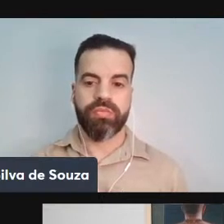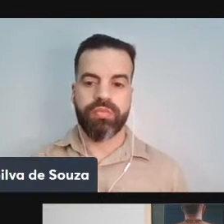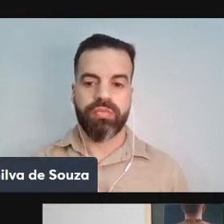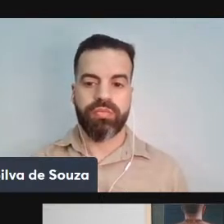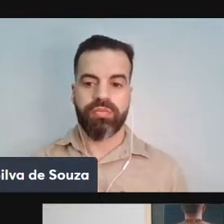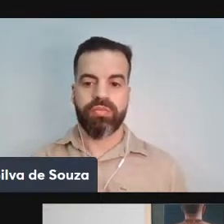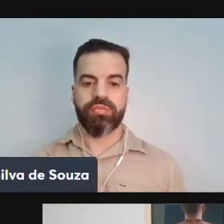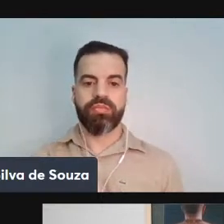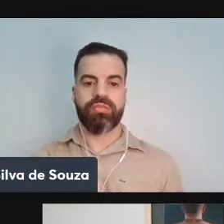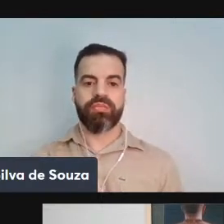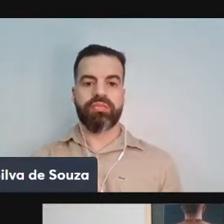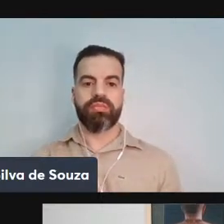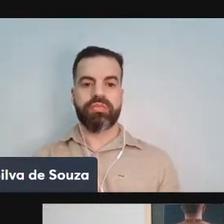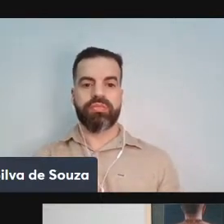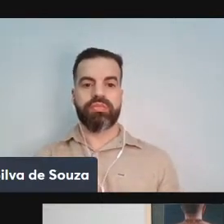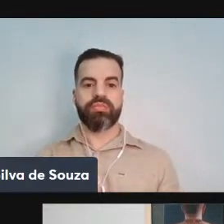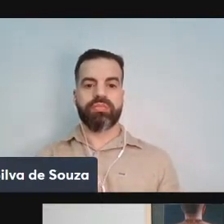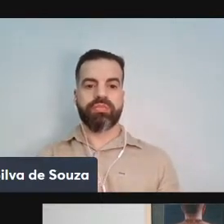I would,